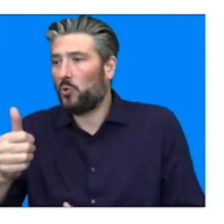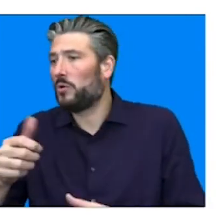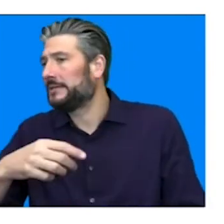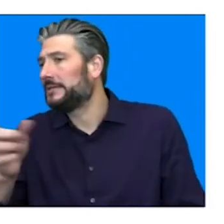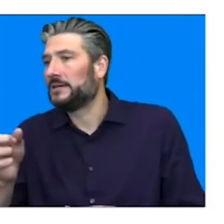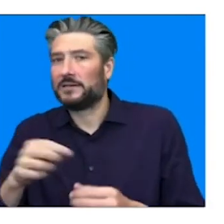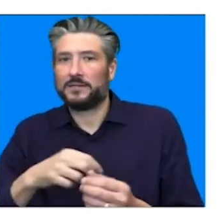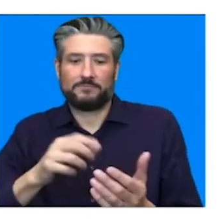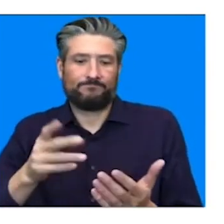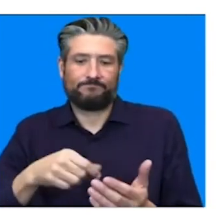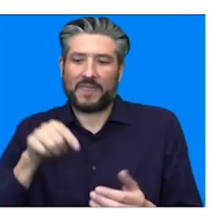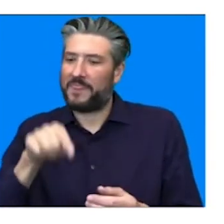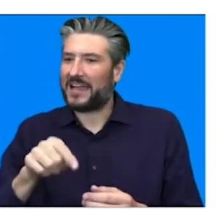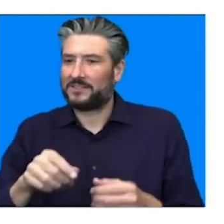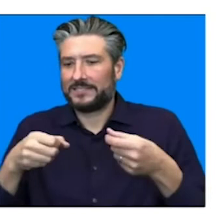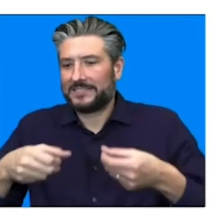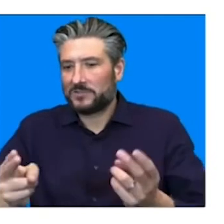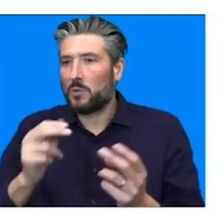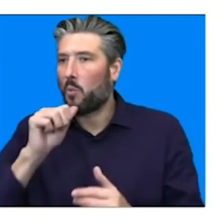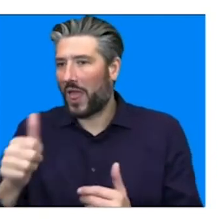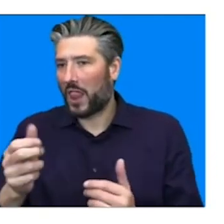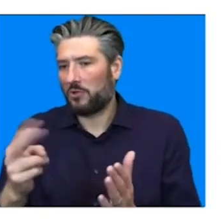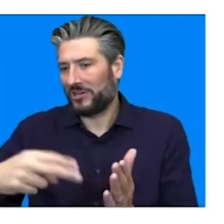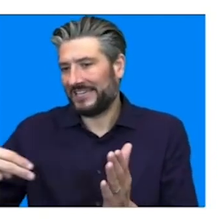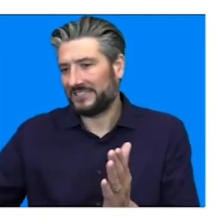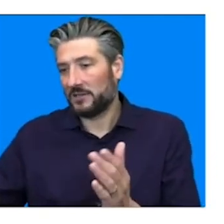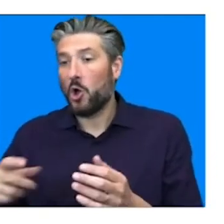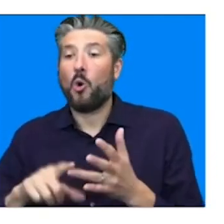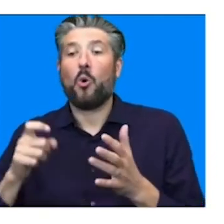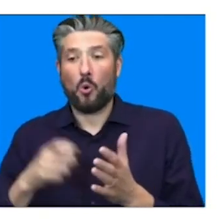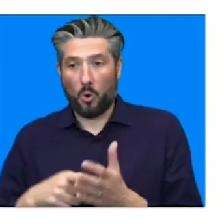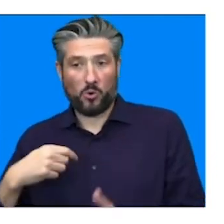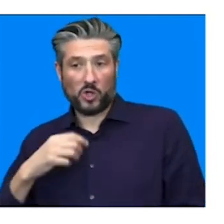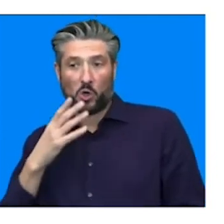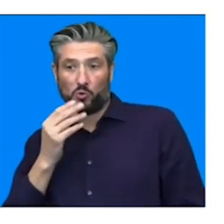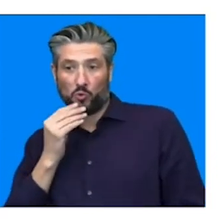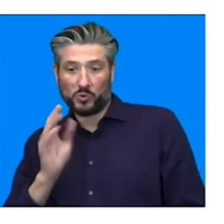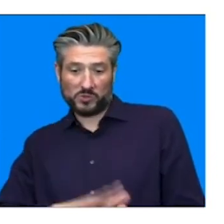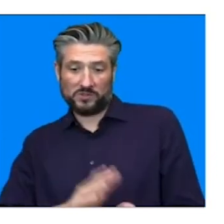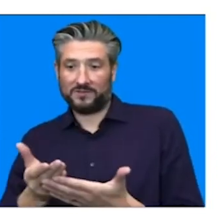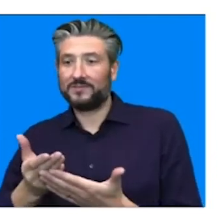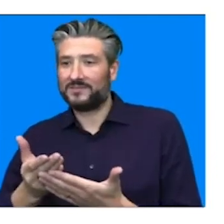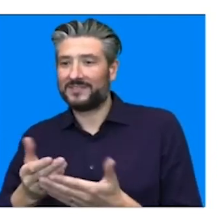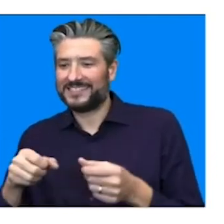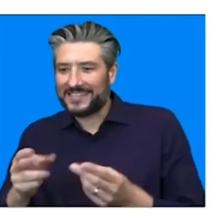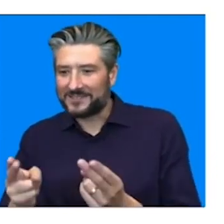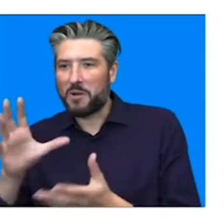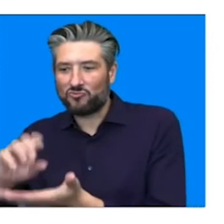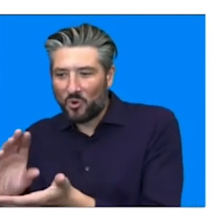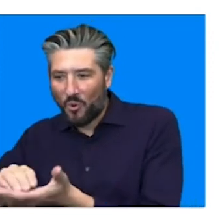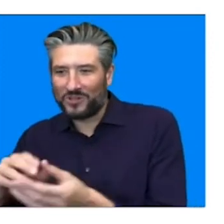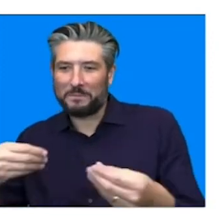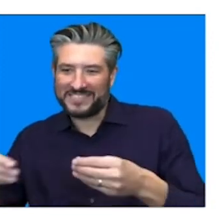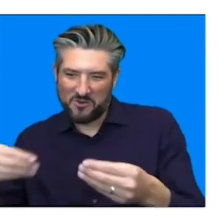system, or you're using a text-to-speech system in order to record the material. I said that there are